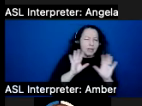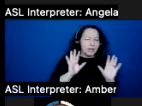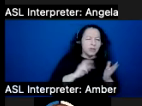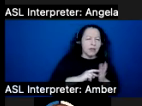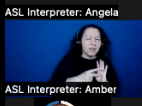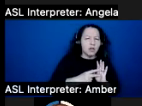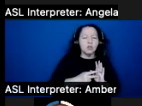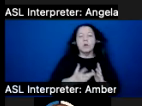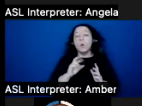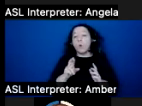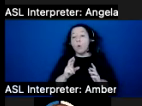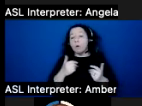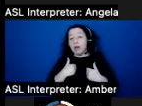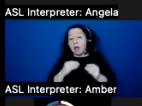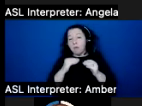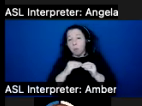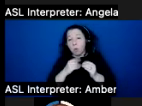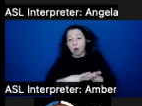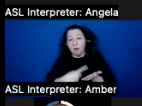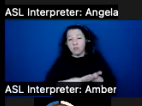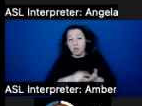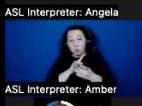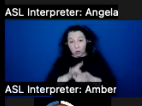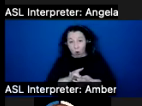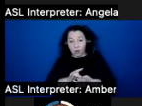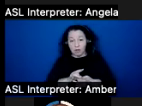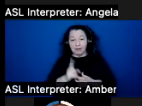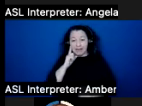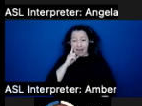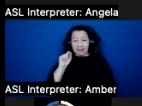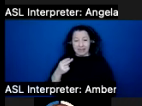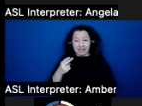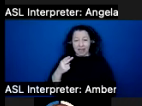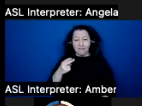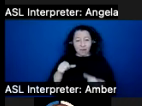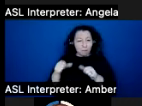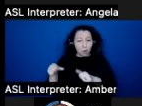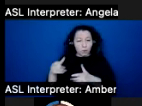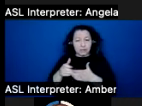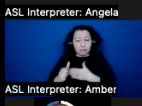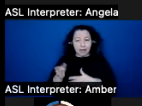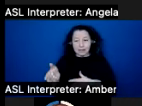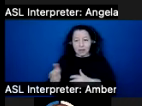deeper conversation about. I think Steph dropped some guidance in the chat as well.